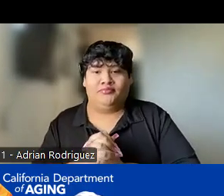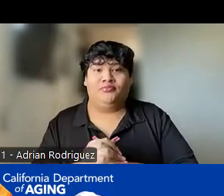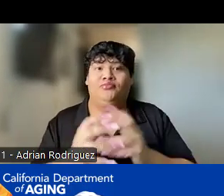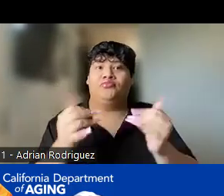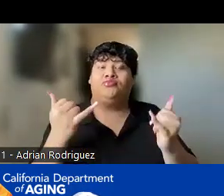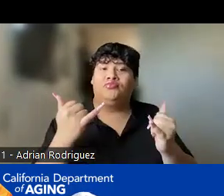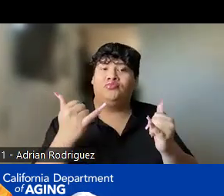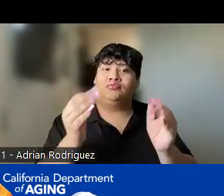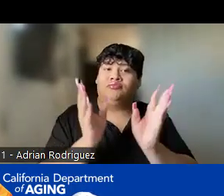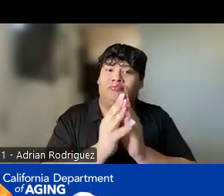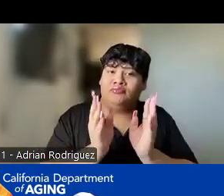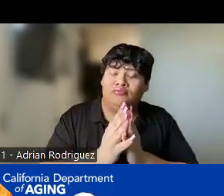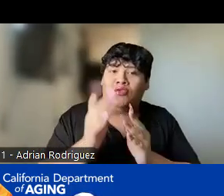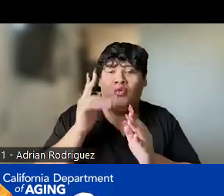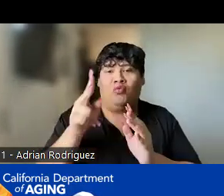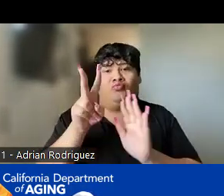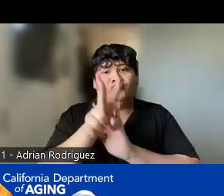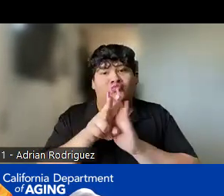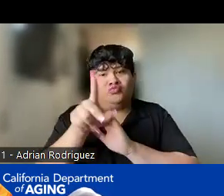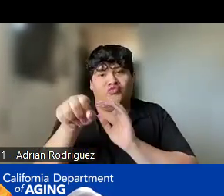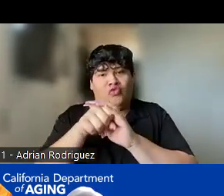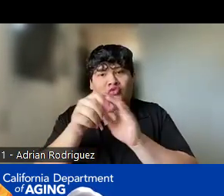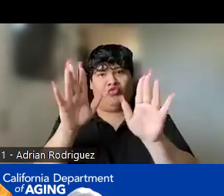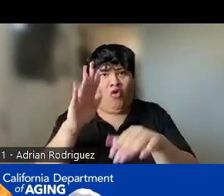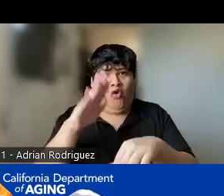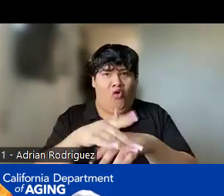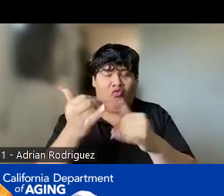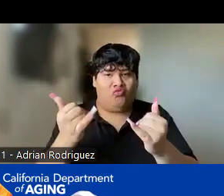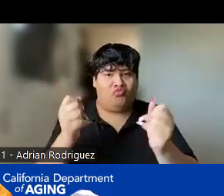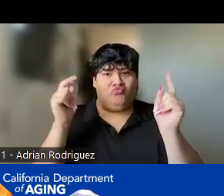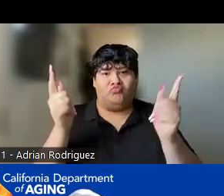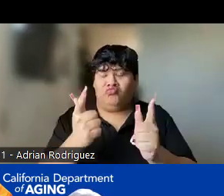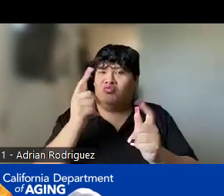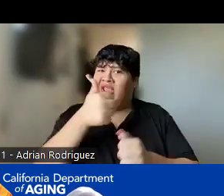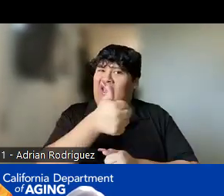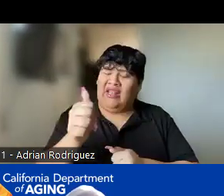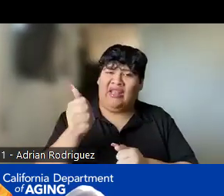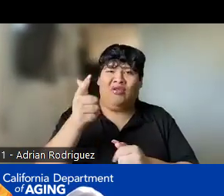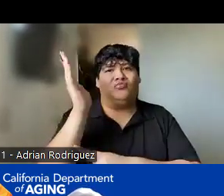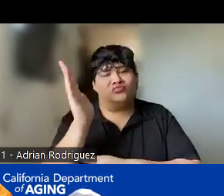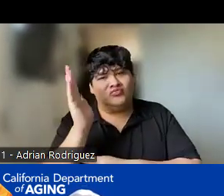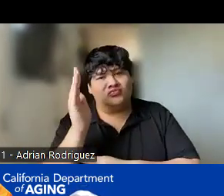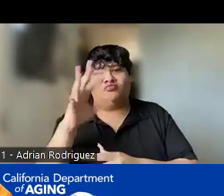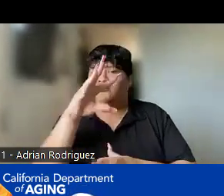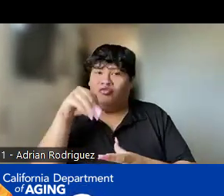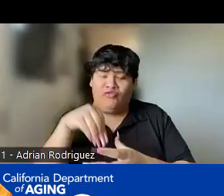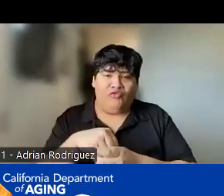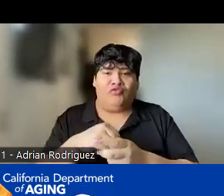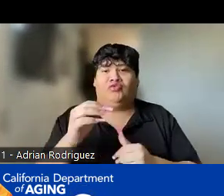Today's meeting is being recorded, and all the meeting materials, agenda, and